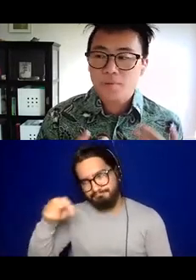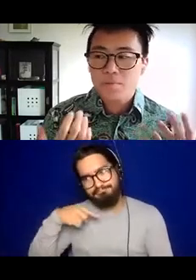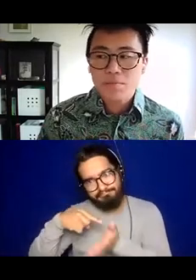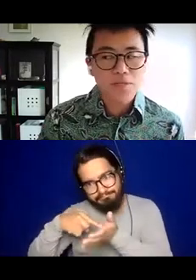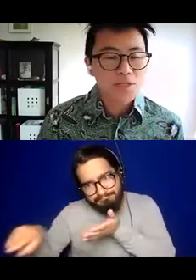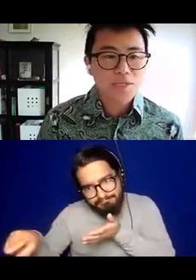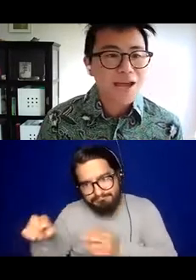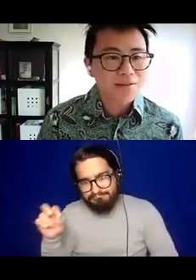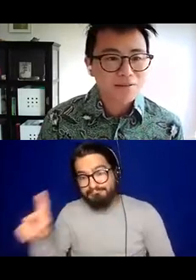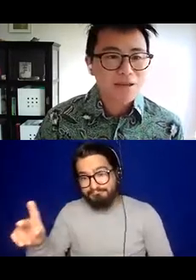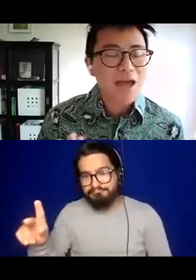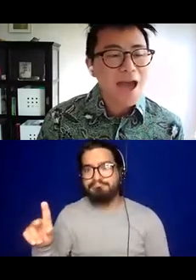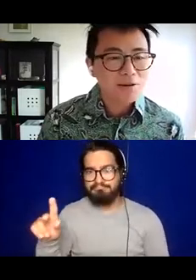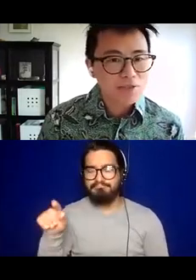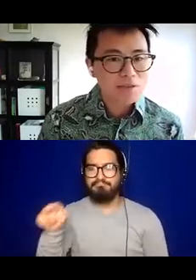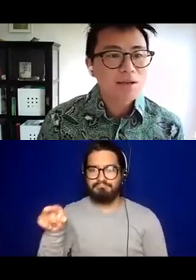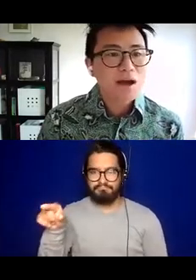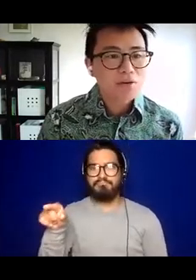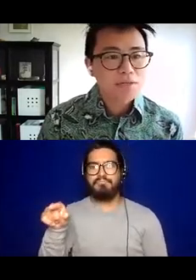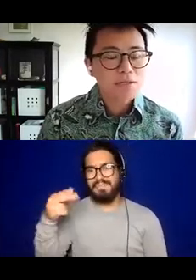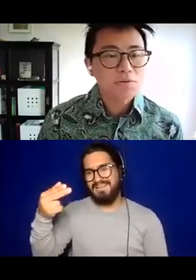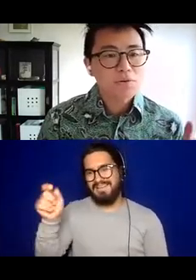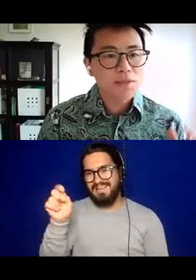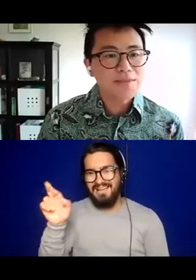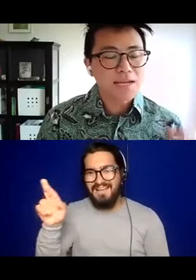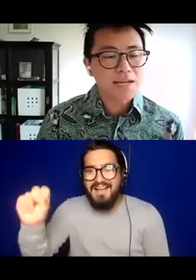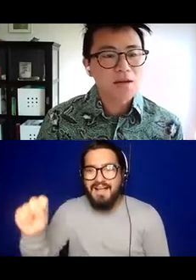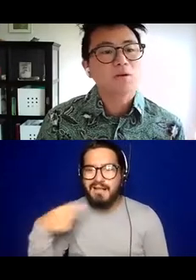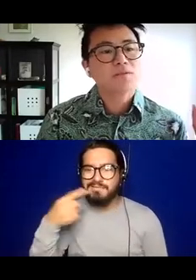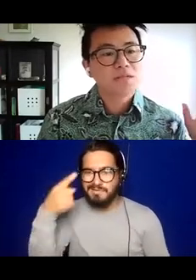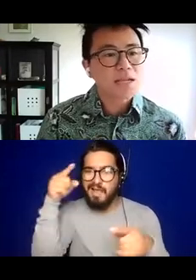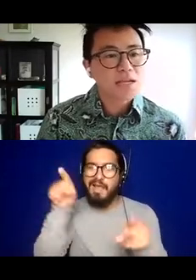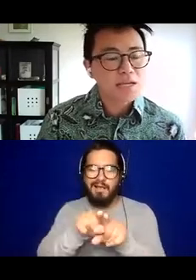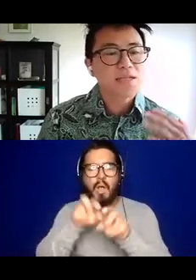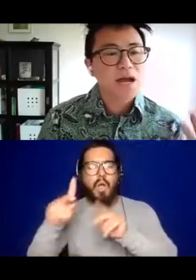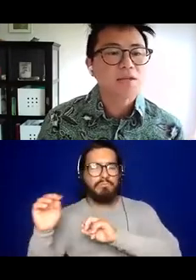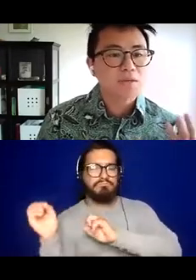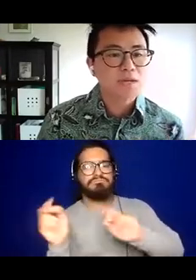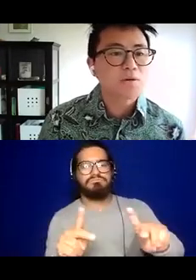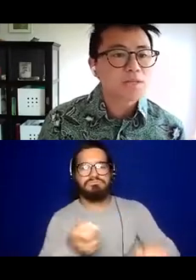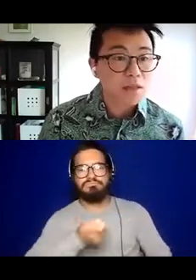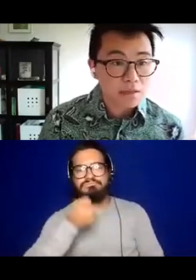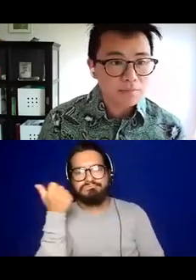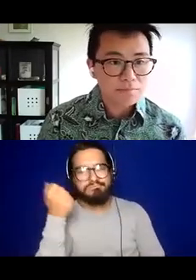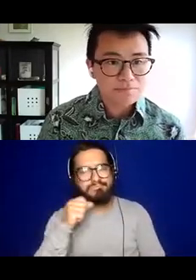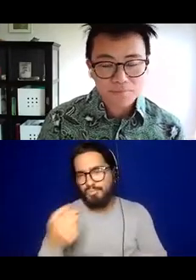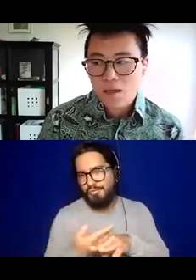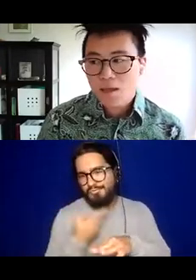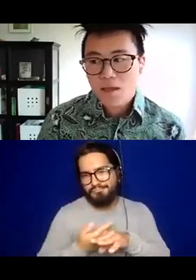the malicious attack, like hackers, agreed to let the data go, to delete it, to not use it or sell